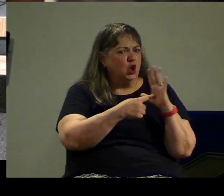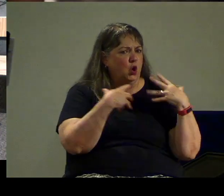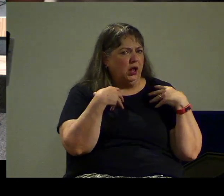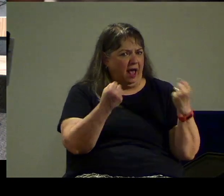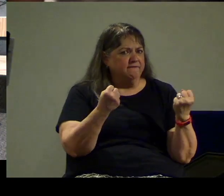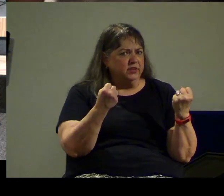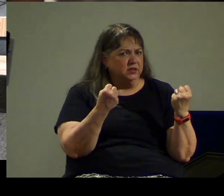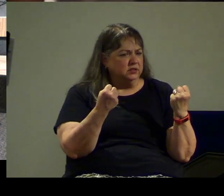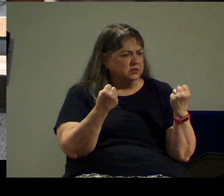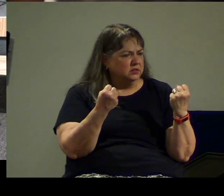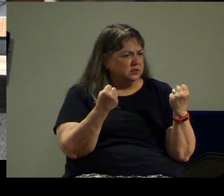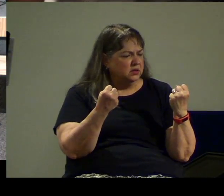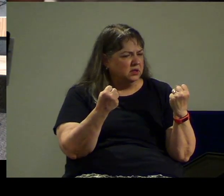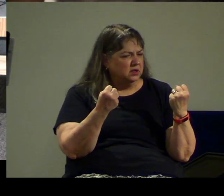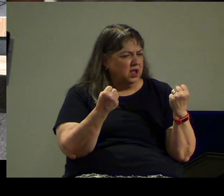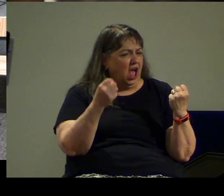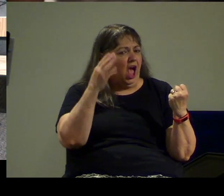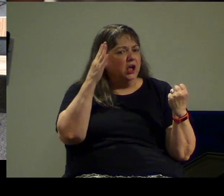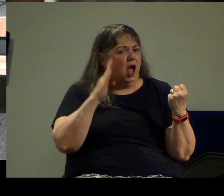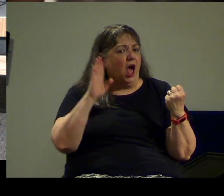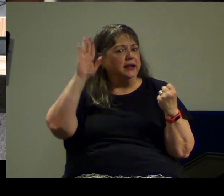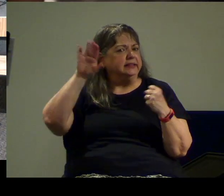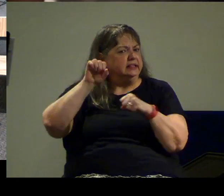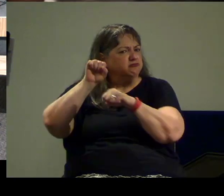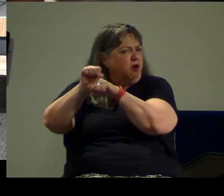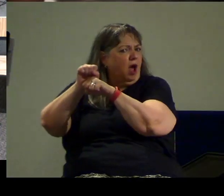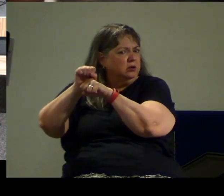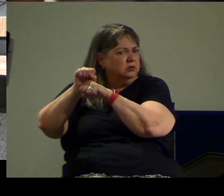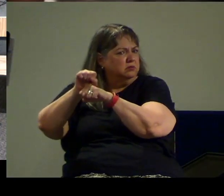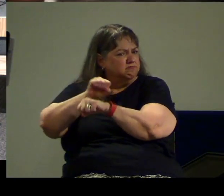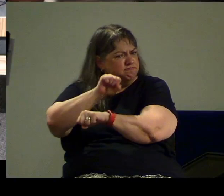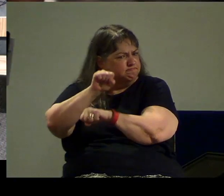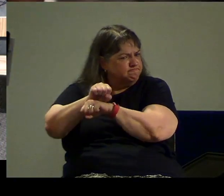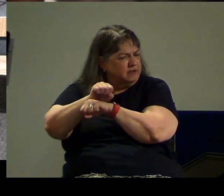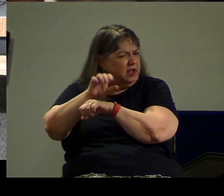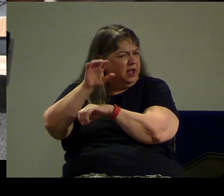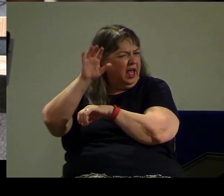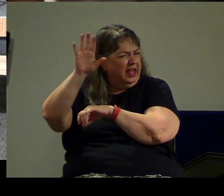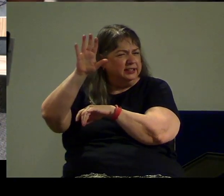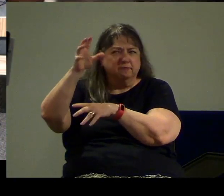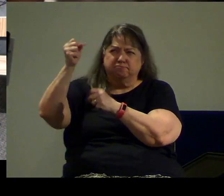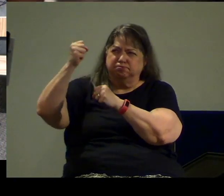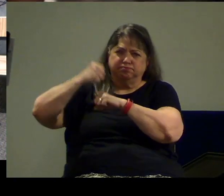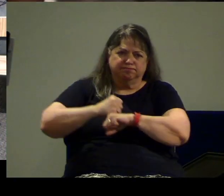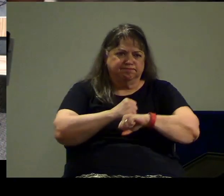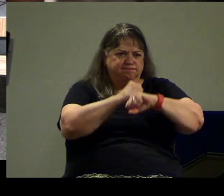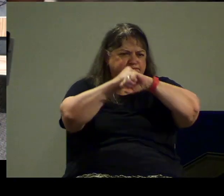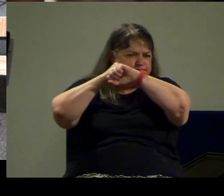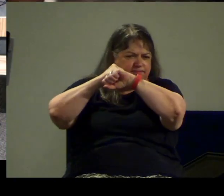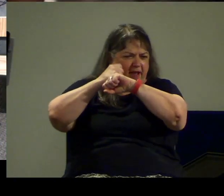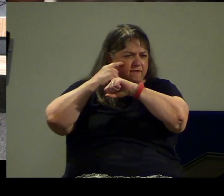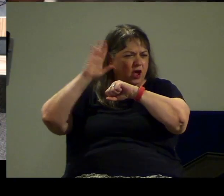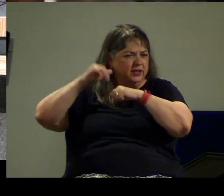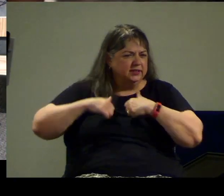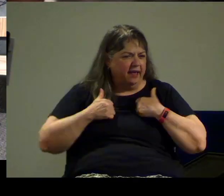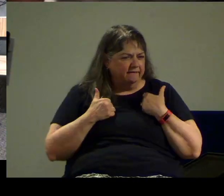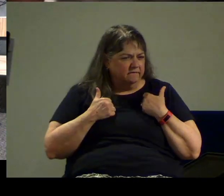Lord, that God is his rock, the stronghold of his life, that God cares for